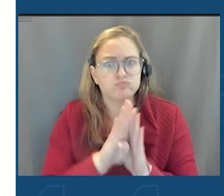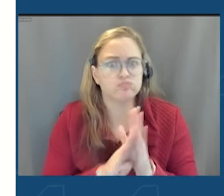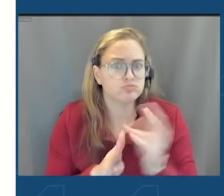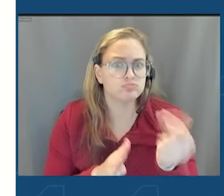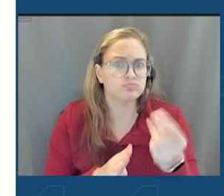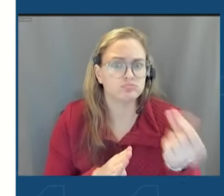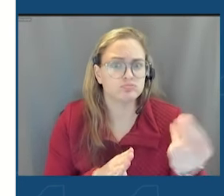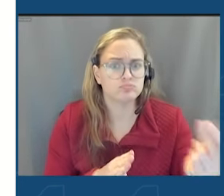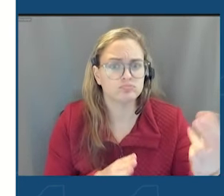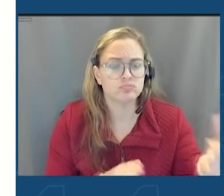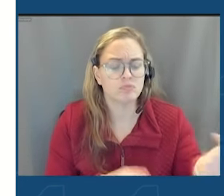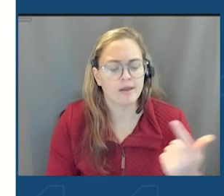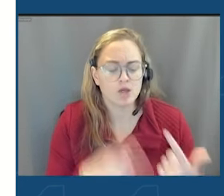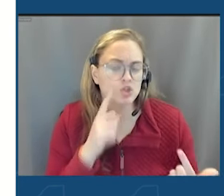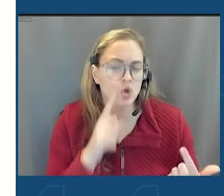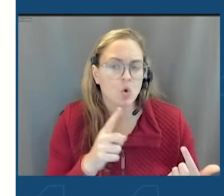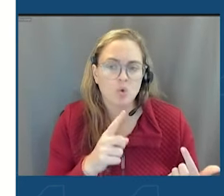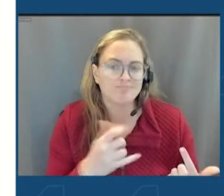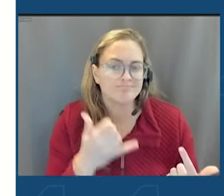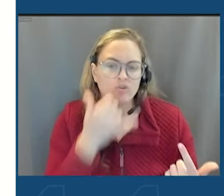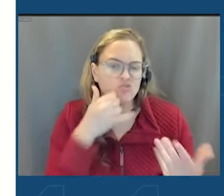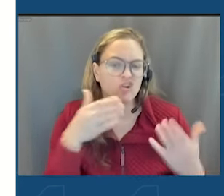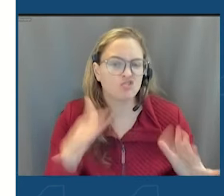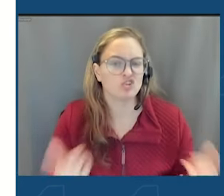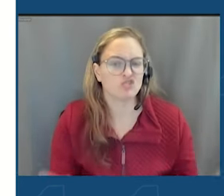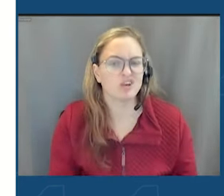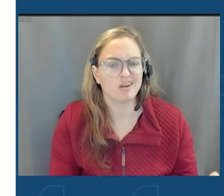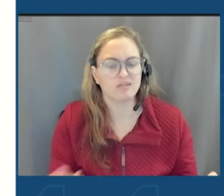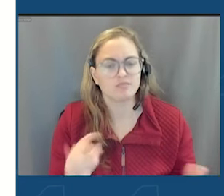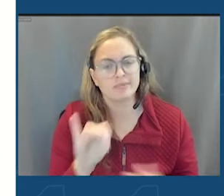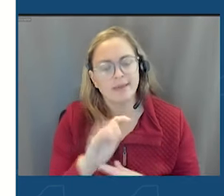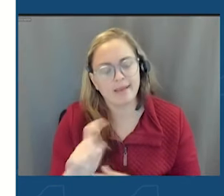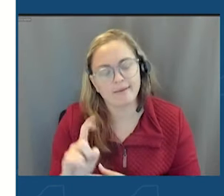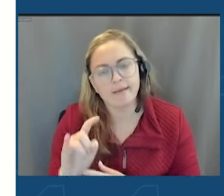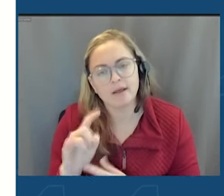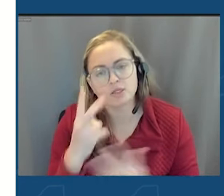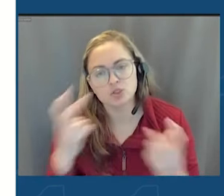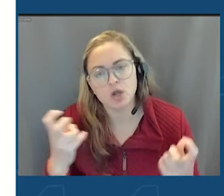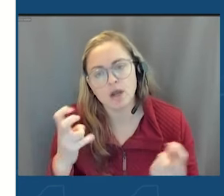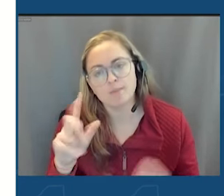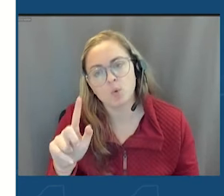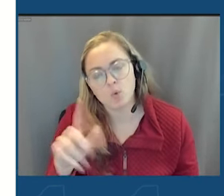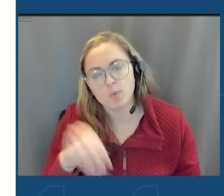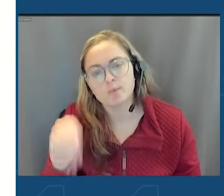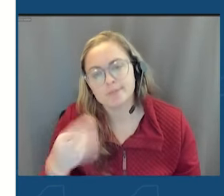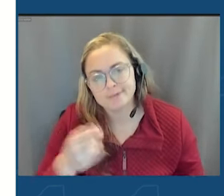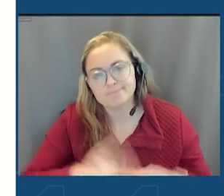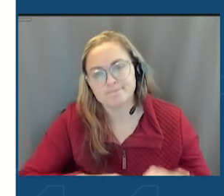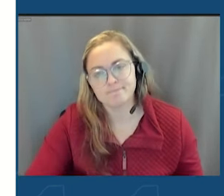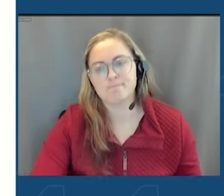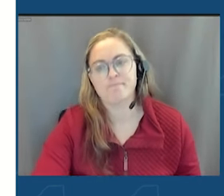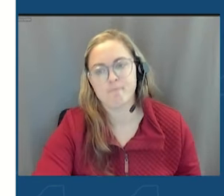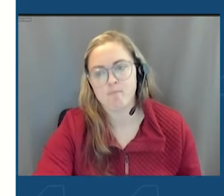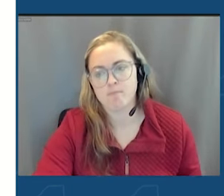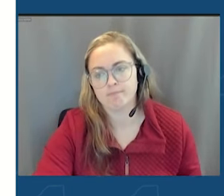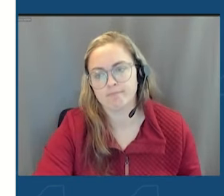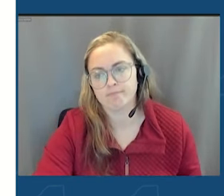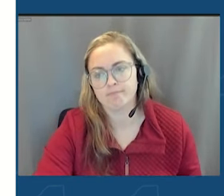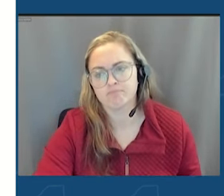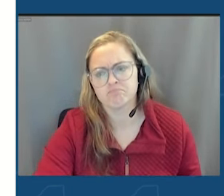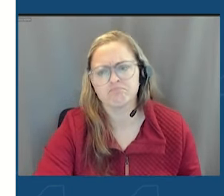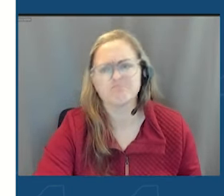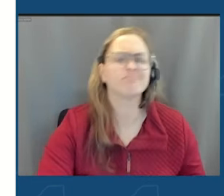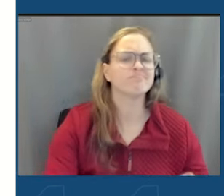overall, it's heading in the wrong direction. Index crime, again, is up 21%, as I mentioned. And let's look at